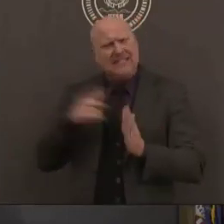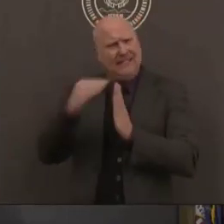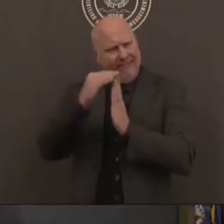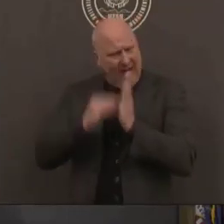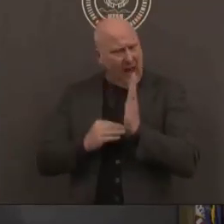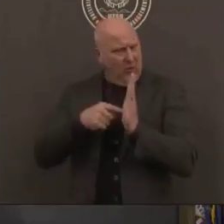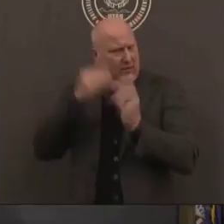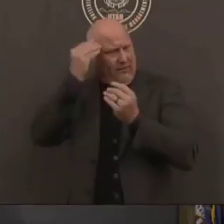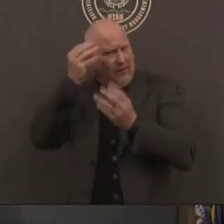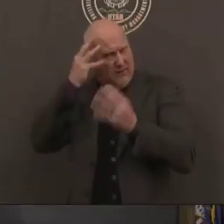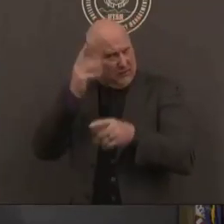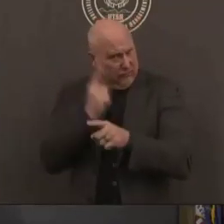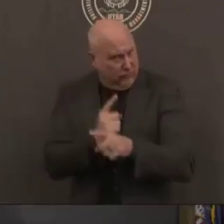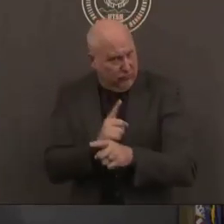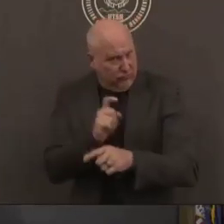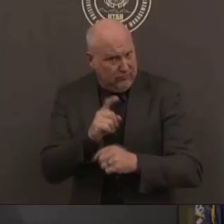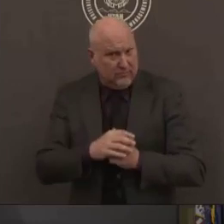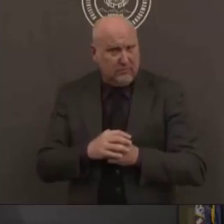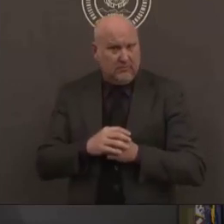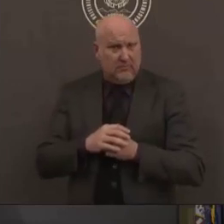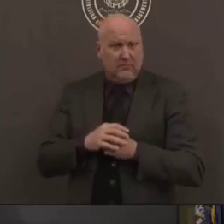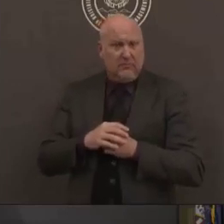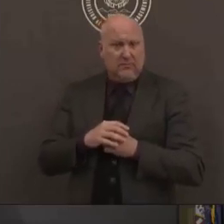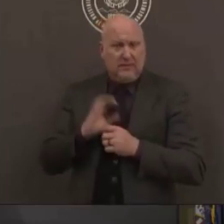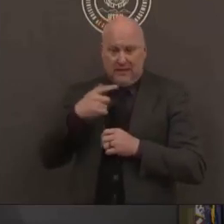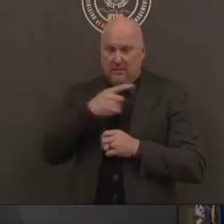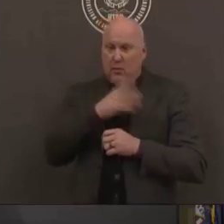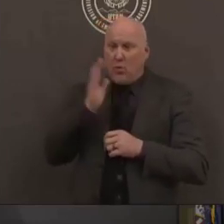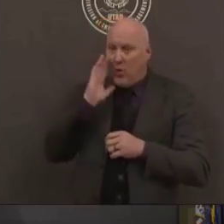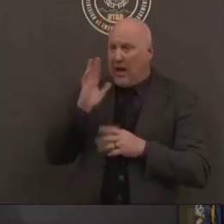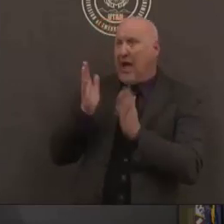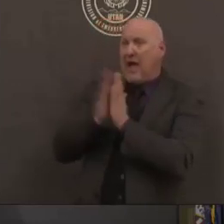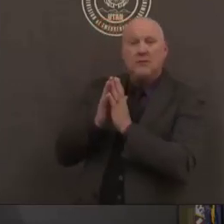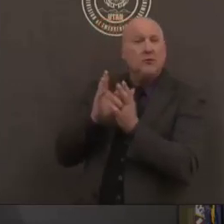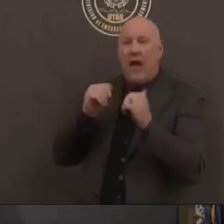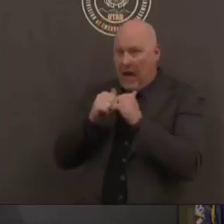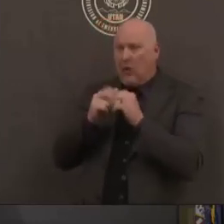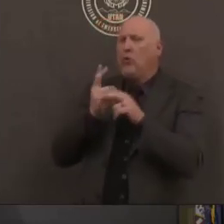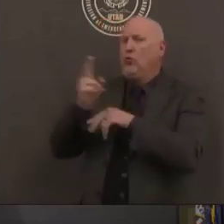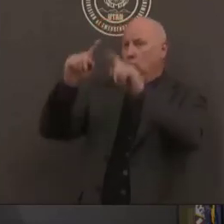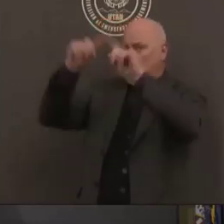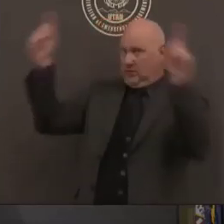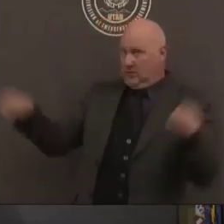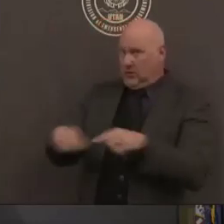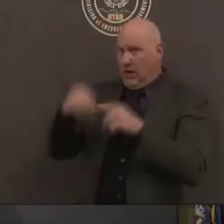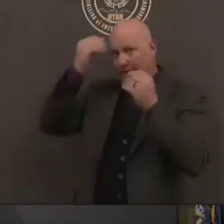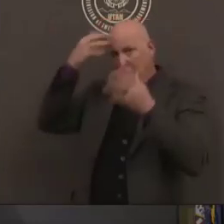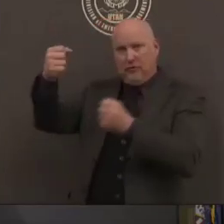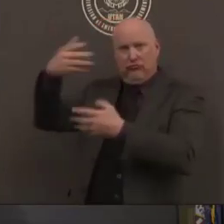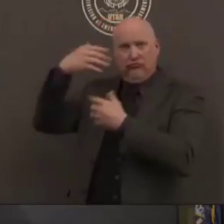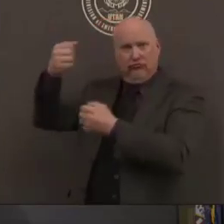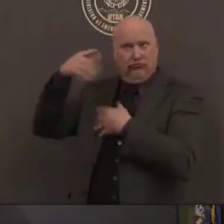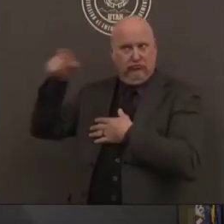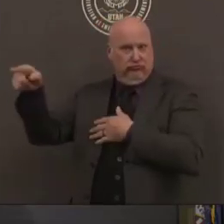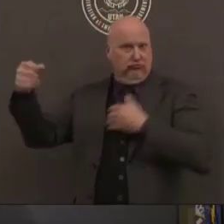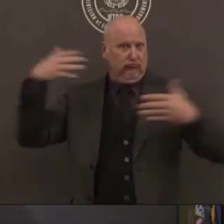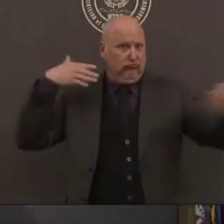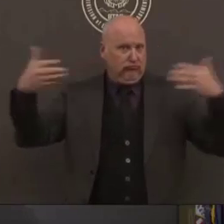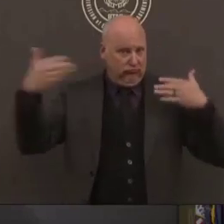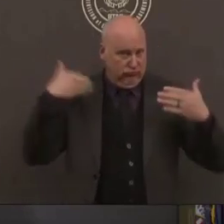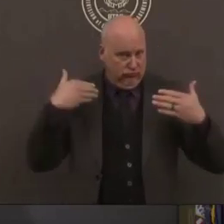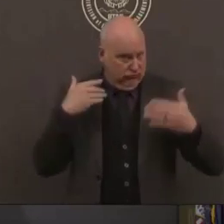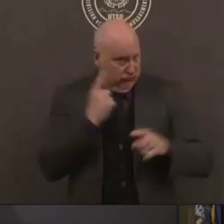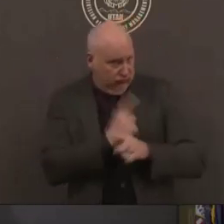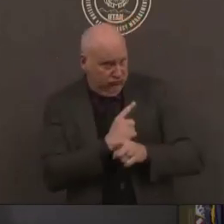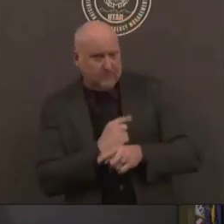You're just going to ask them to do it as they pass the overhead signs. Is that accurate? Yeah, that's correct. We're expecting motorists now, they